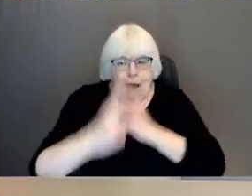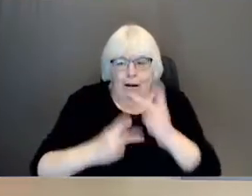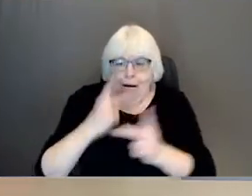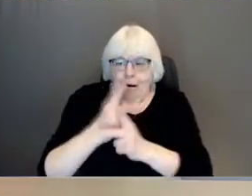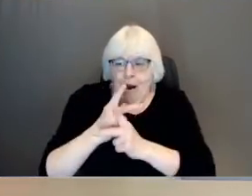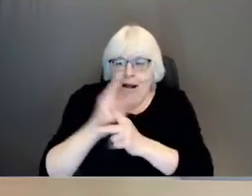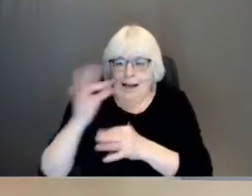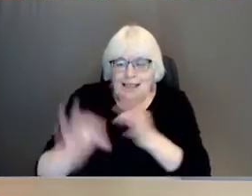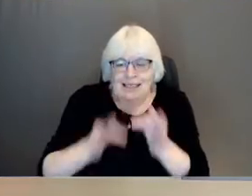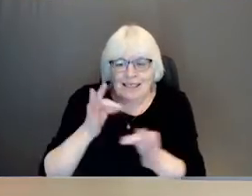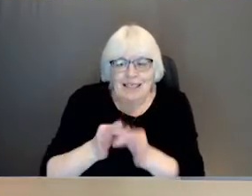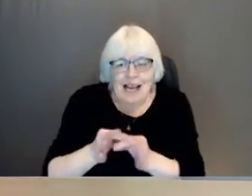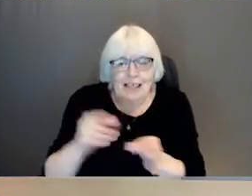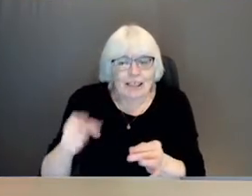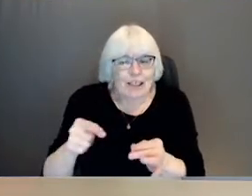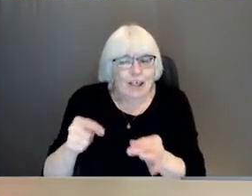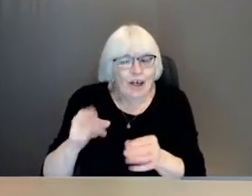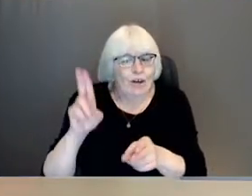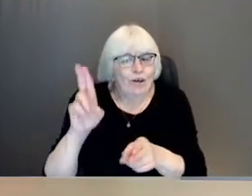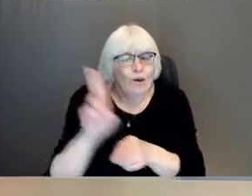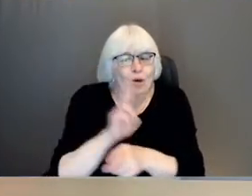clinical sites throughout the province.